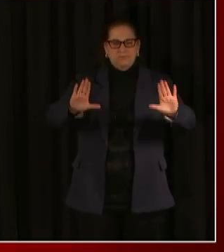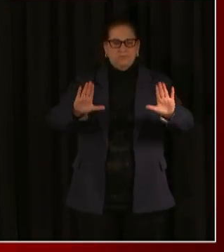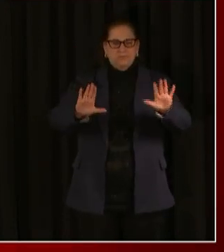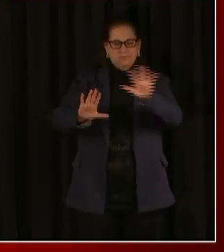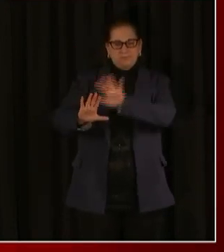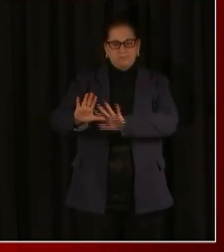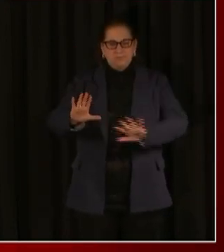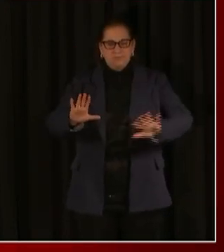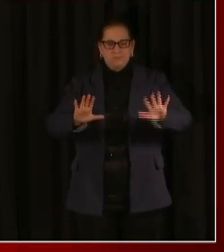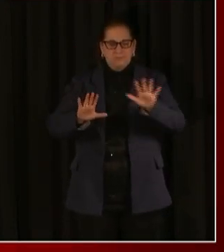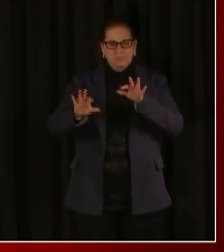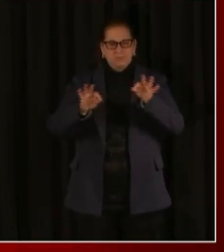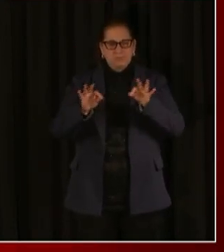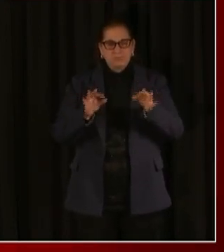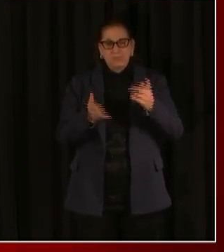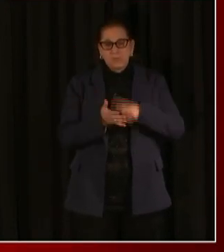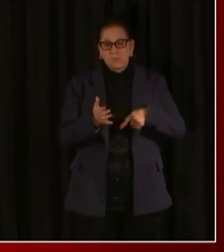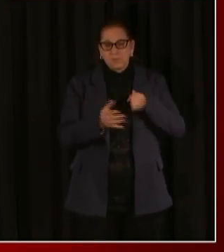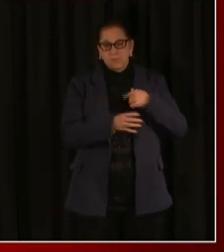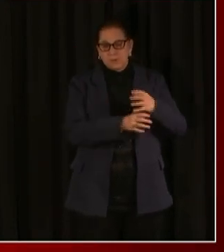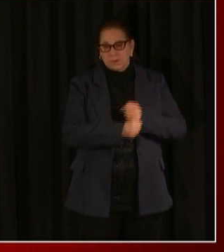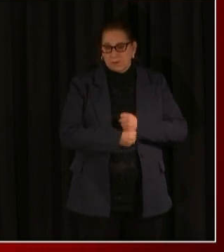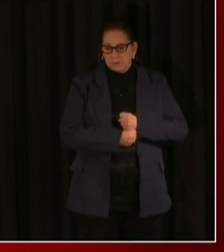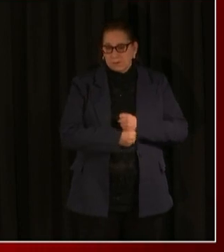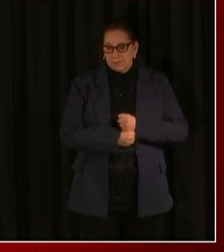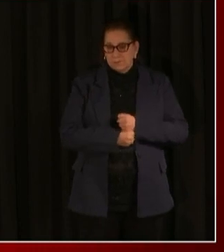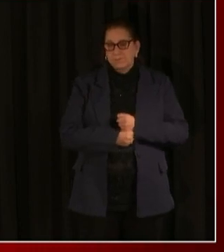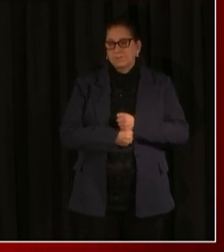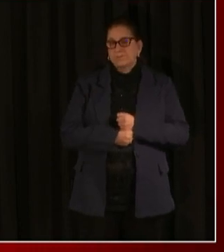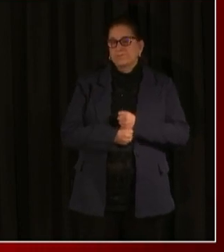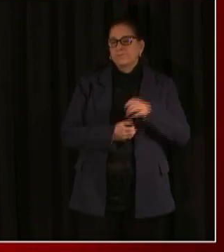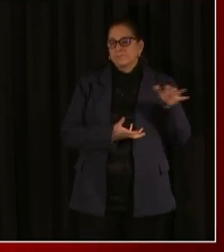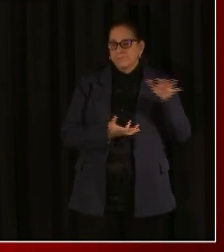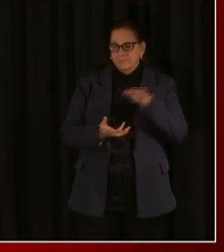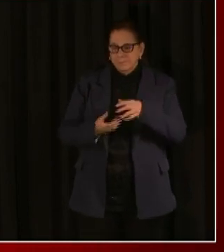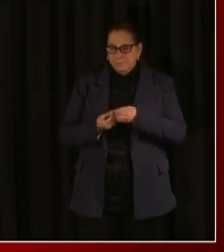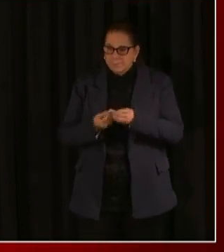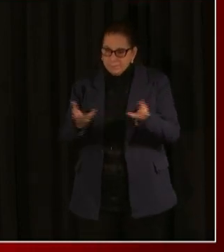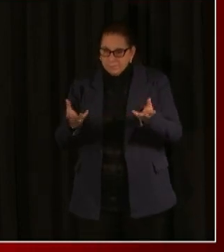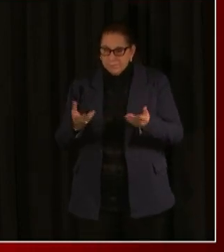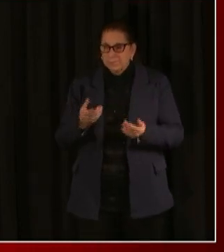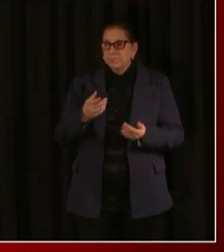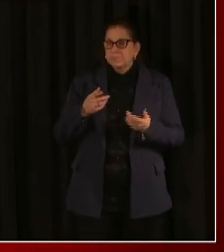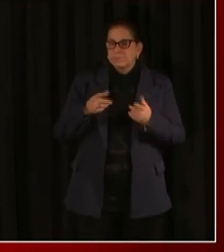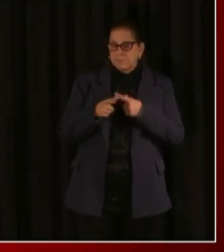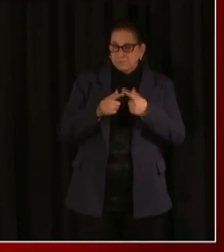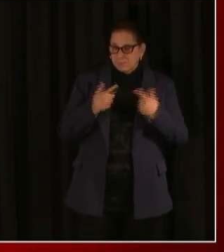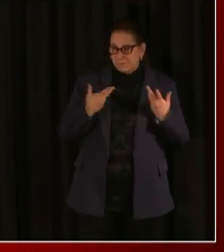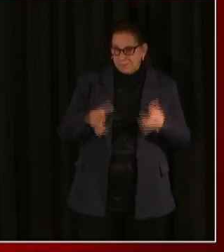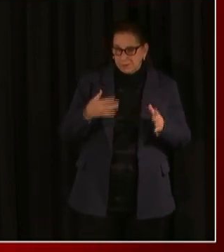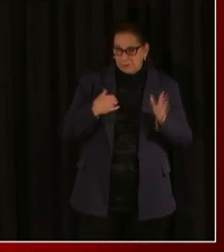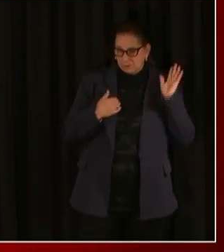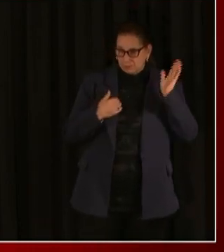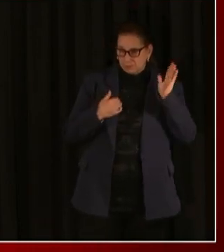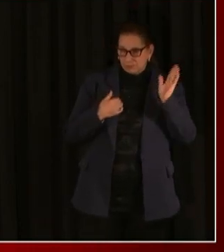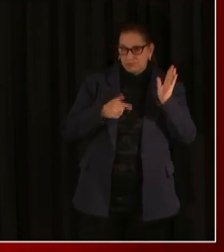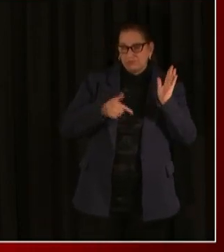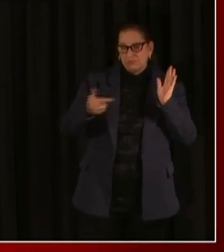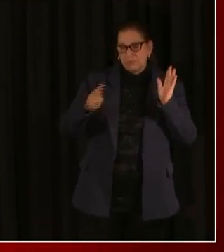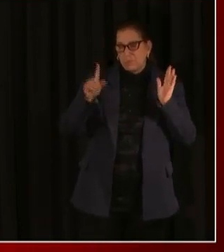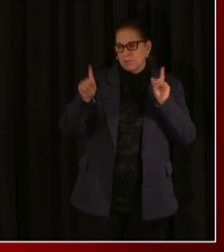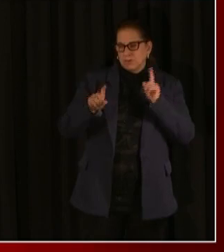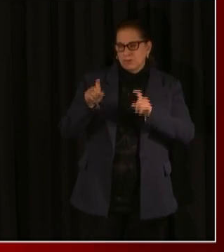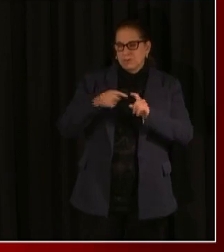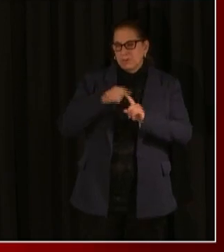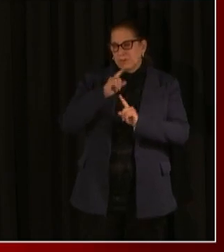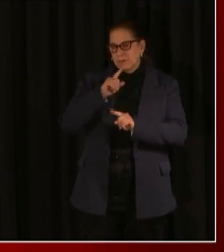is distributing the vaccine before we get into the Q&A session. And our hope is, again, that after this you'll feel more comfortable as